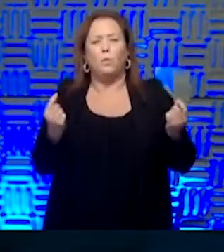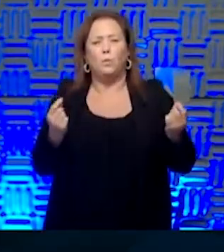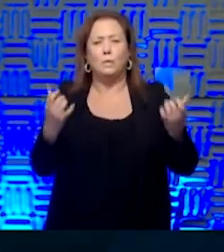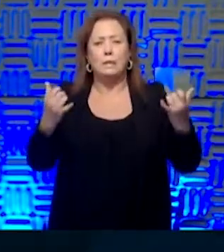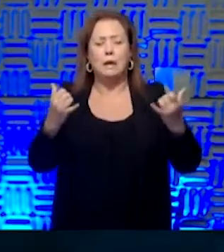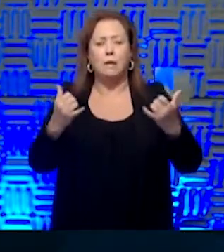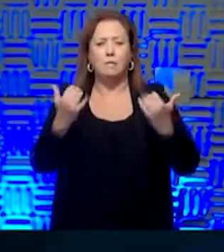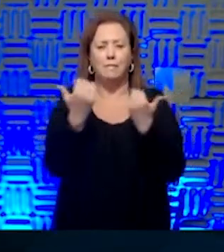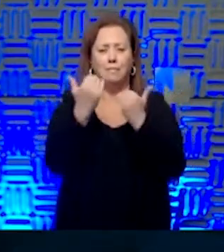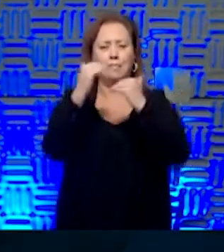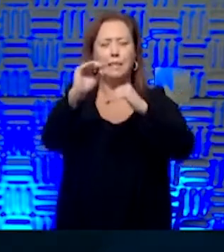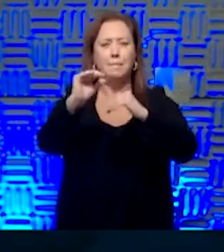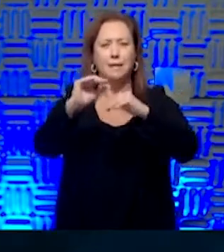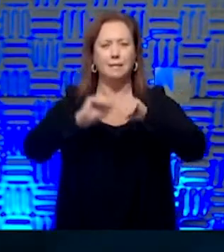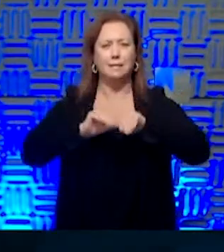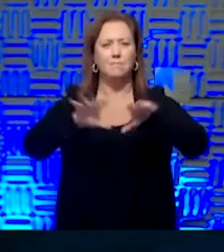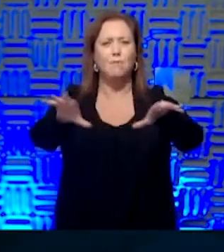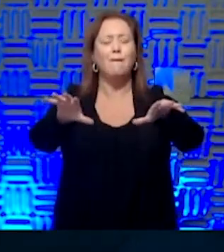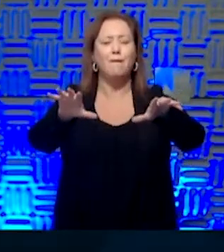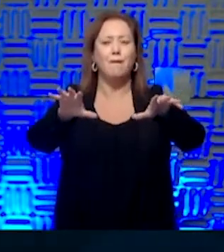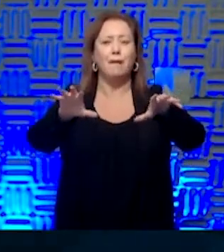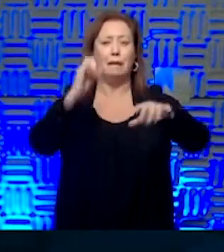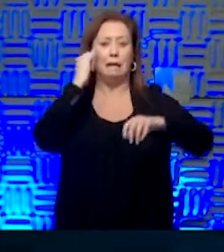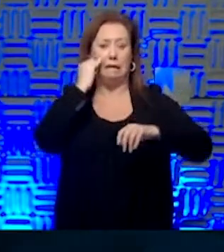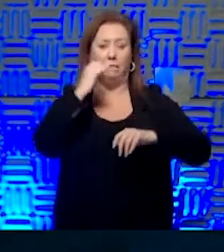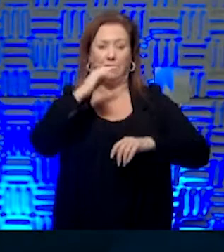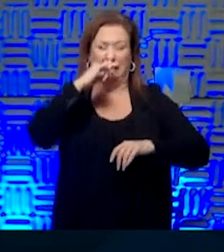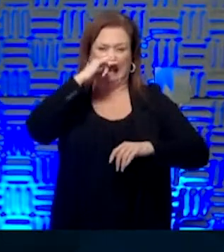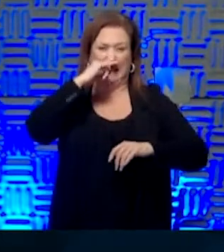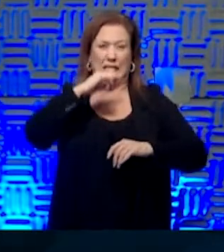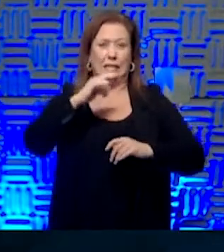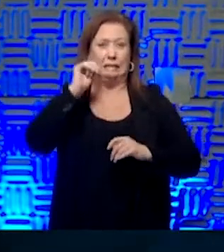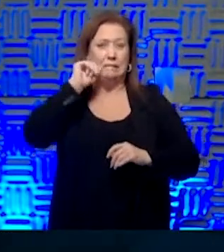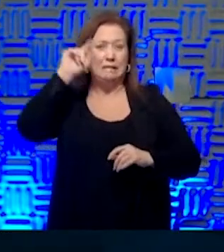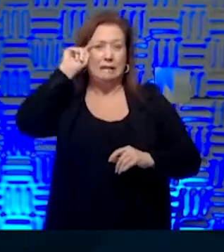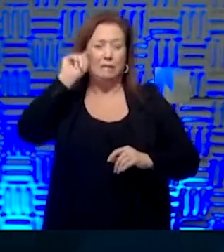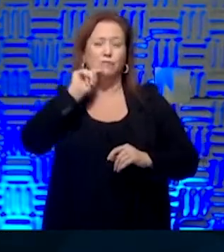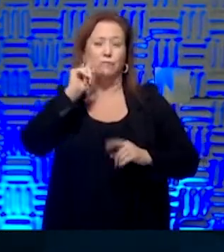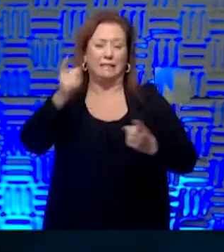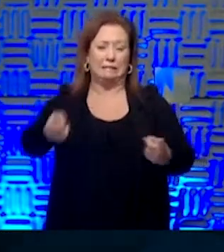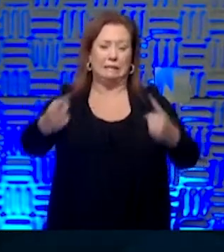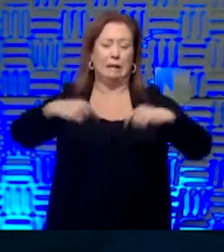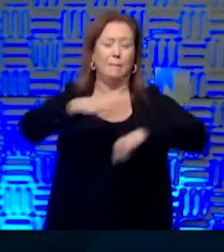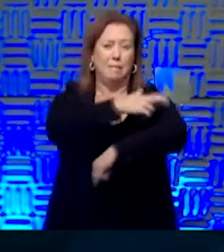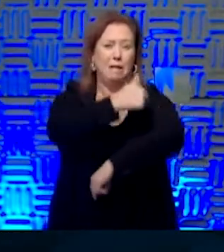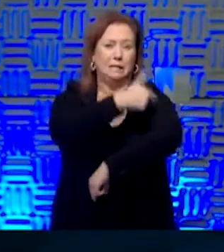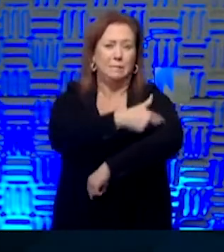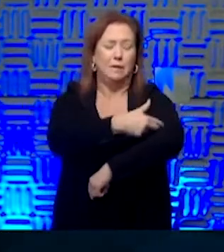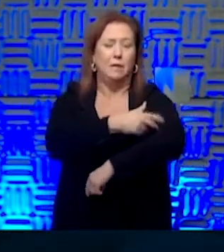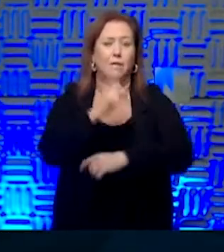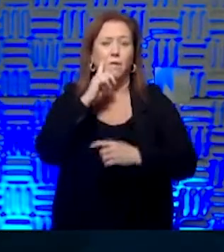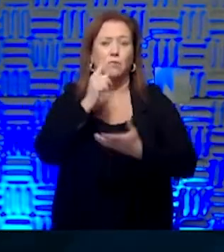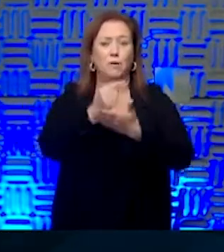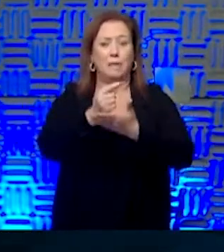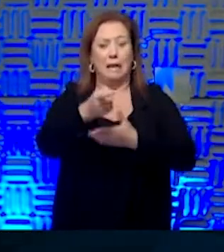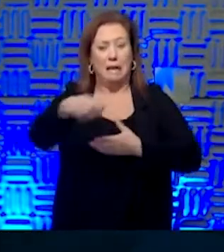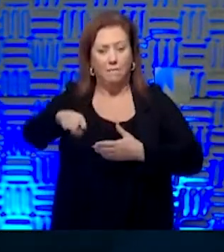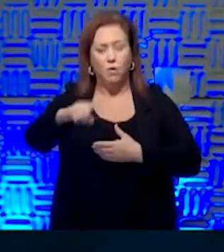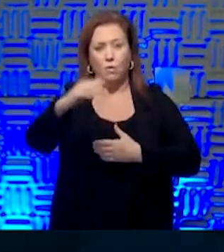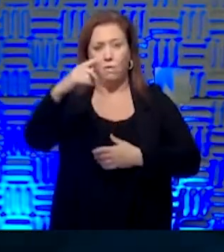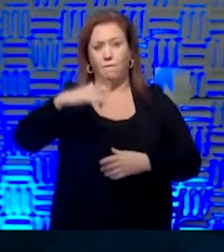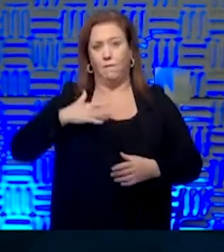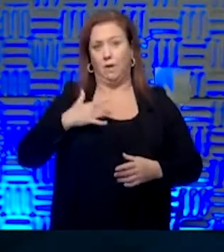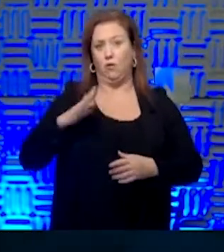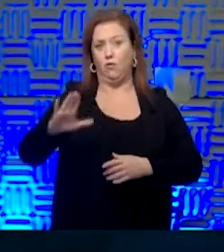of infectious spread if a child needs to be in the hospital, and making sure families kind of think through, if you're worried that your child's at risk